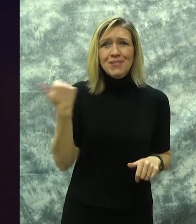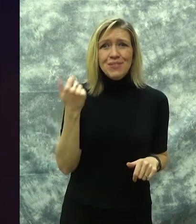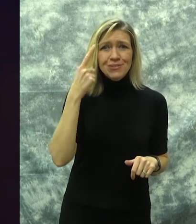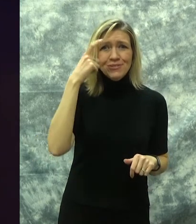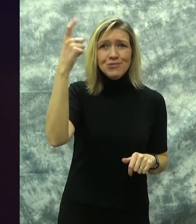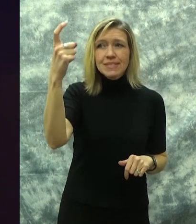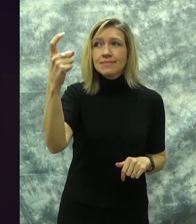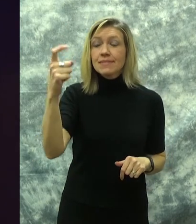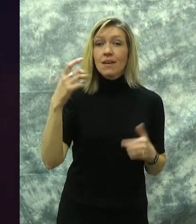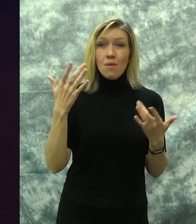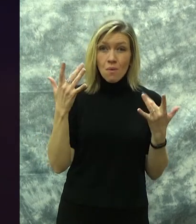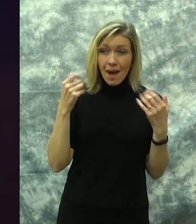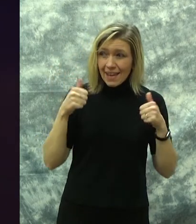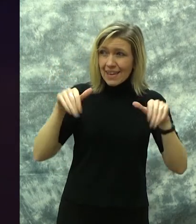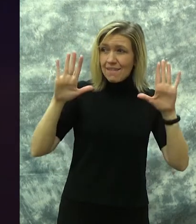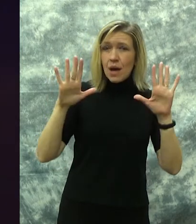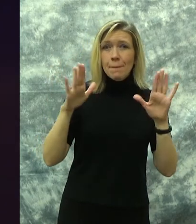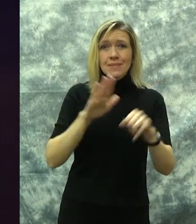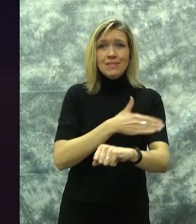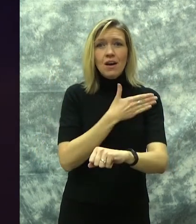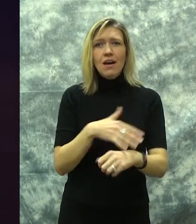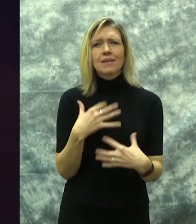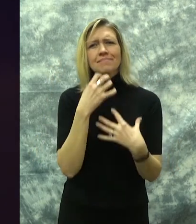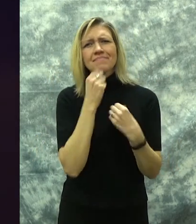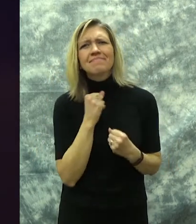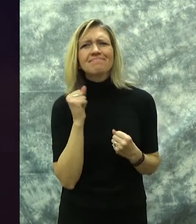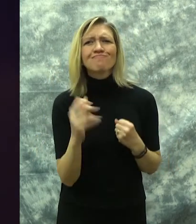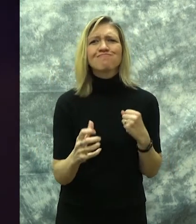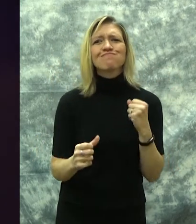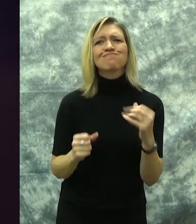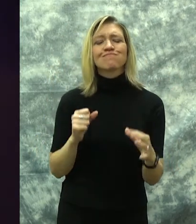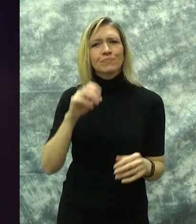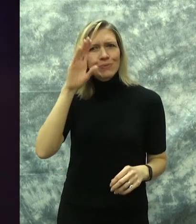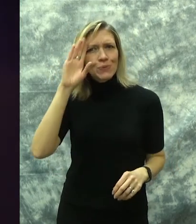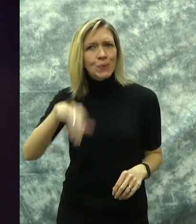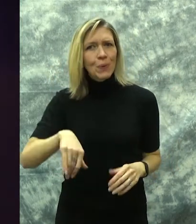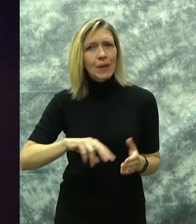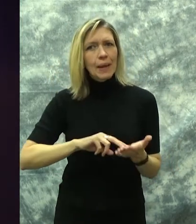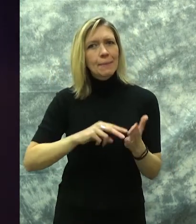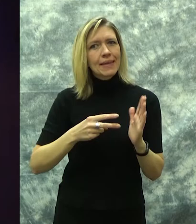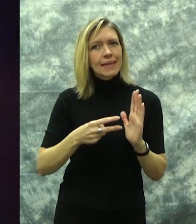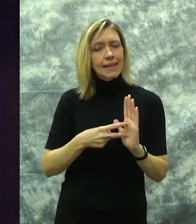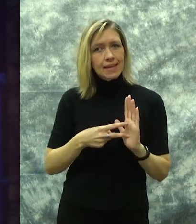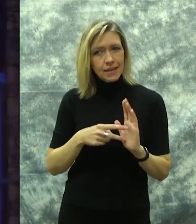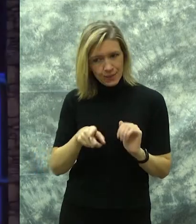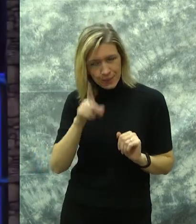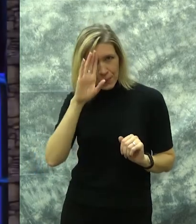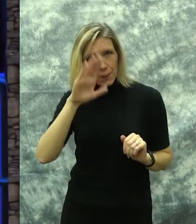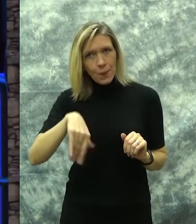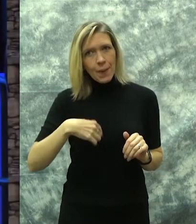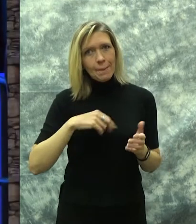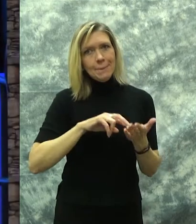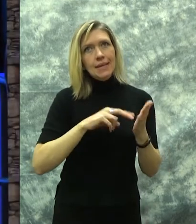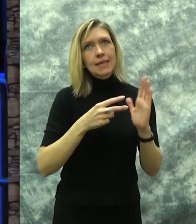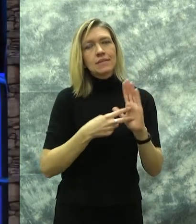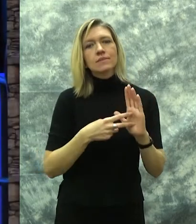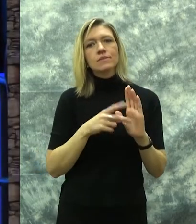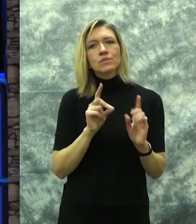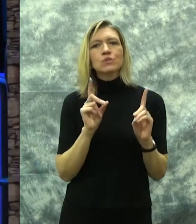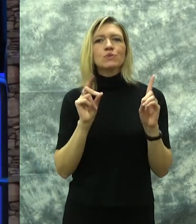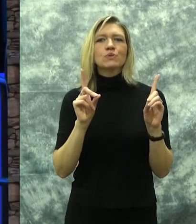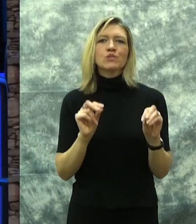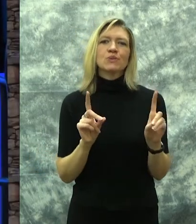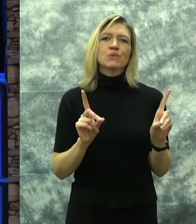a song that I love to sing? You know what I mean, you know what I mean. Do do do do